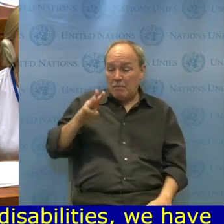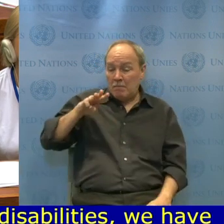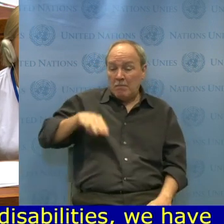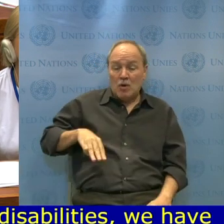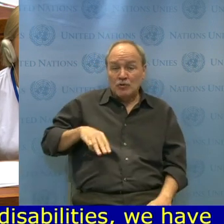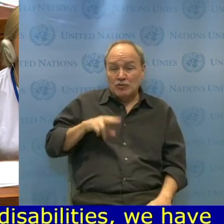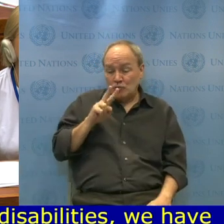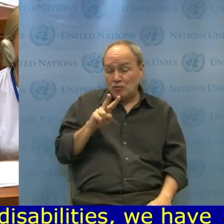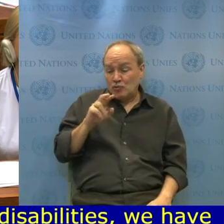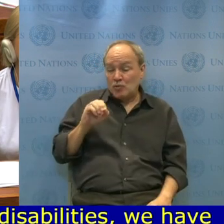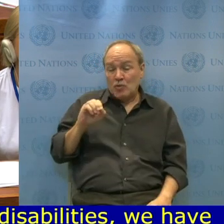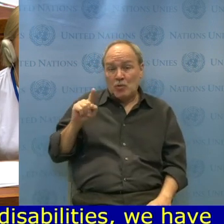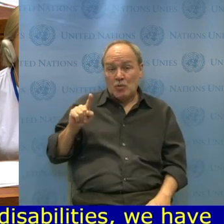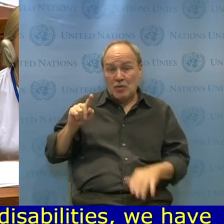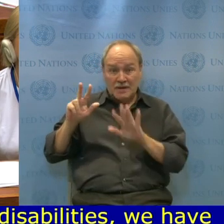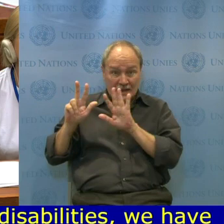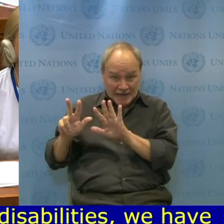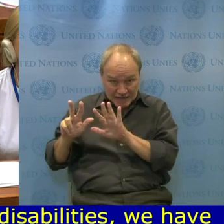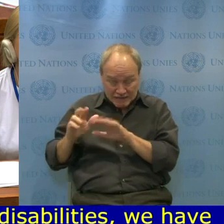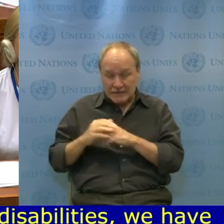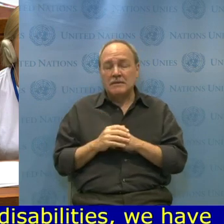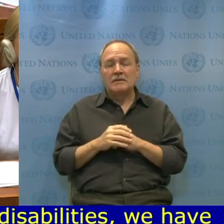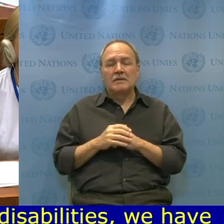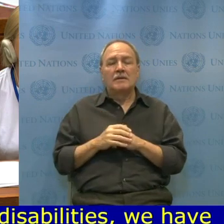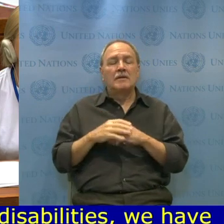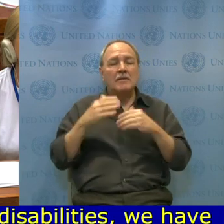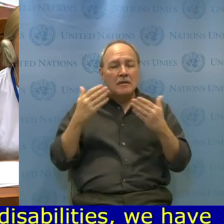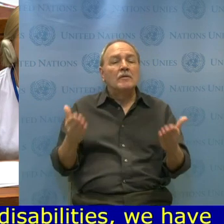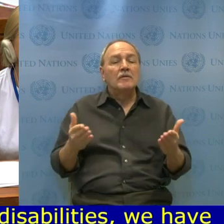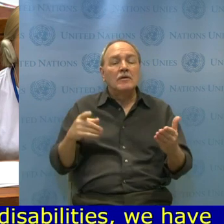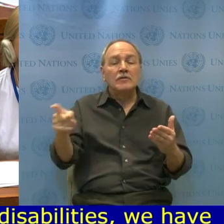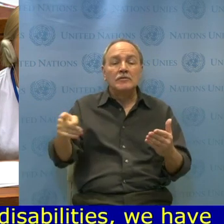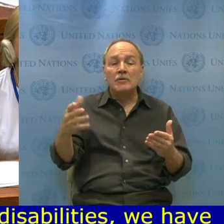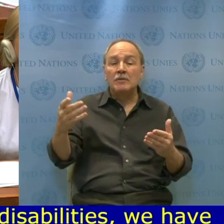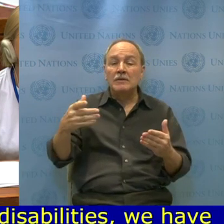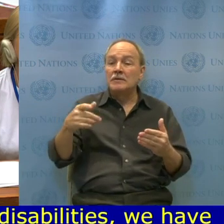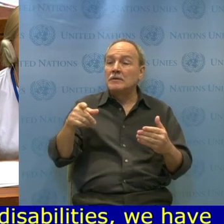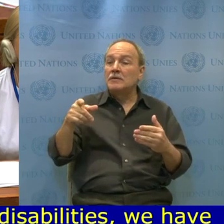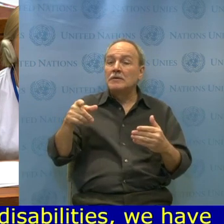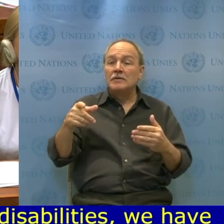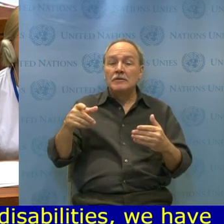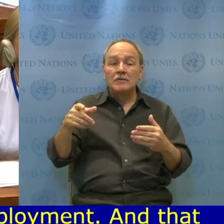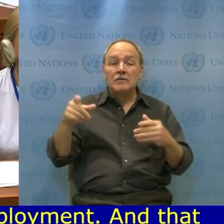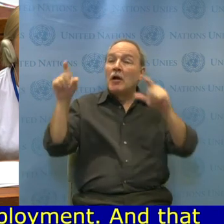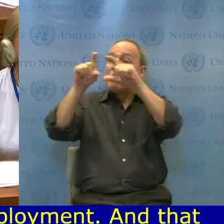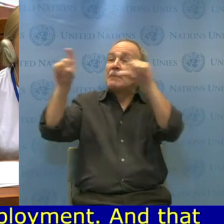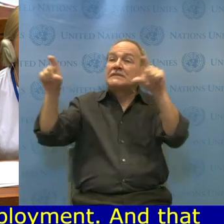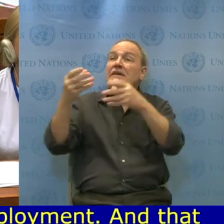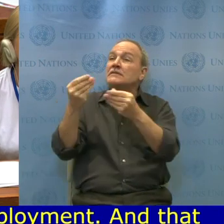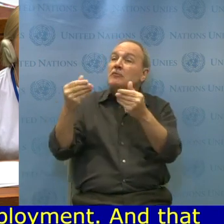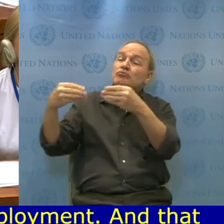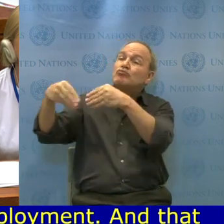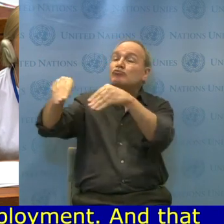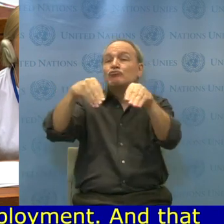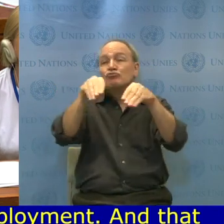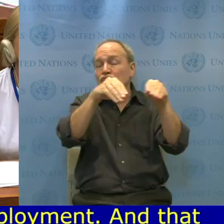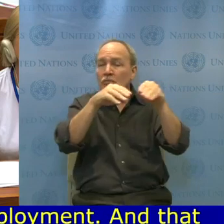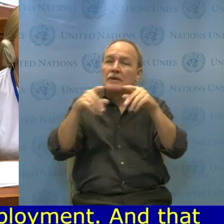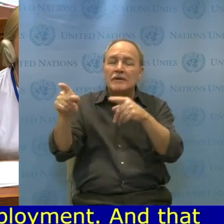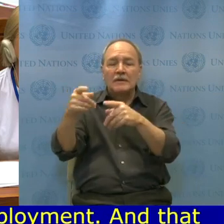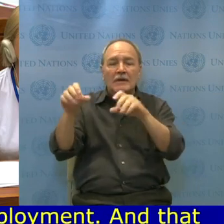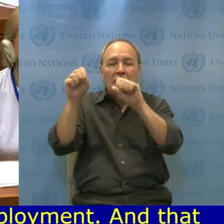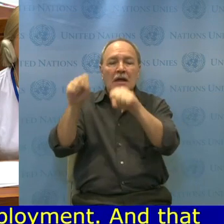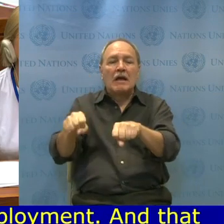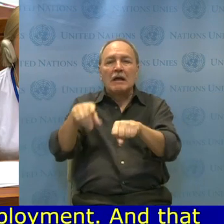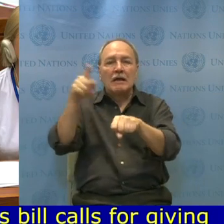calls for giving to employers on a free basis the possibility of retaining an expert, an external expert,